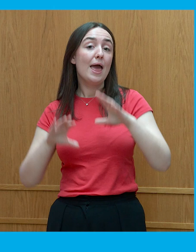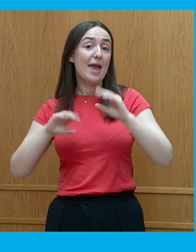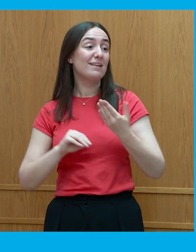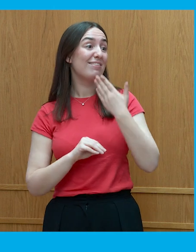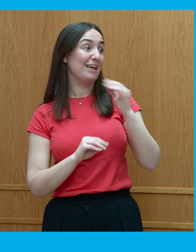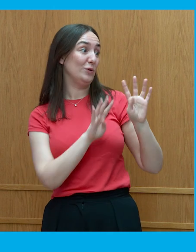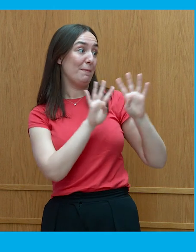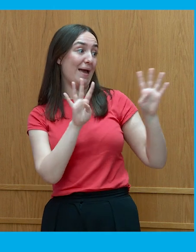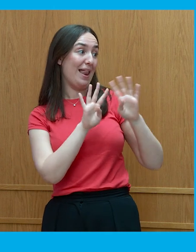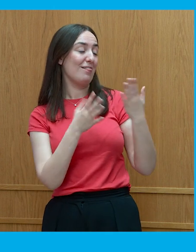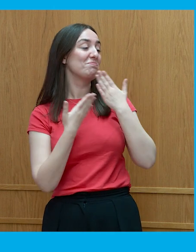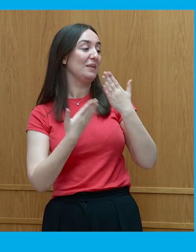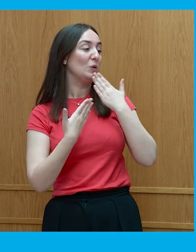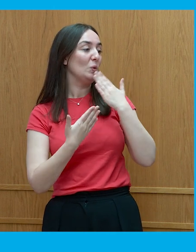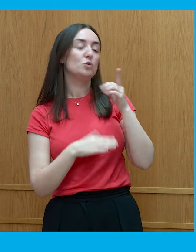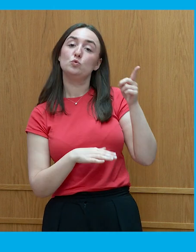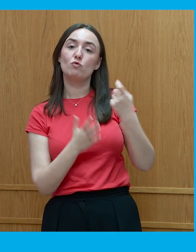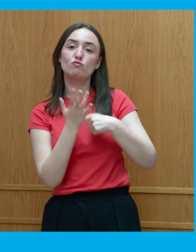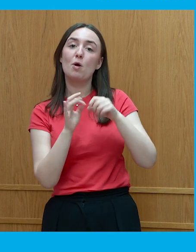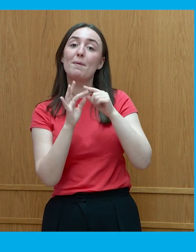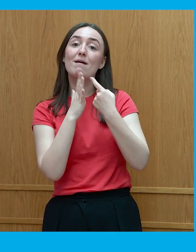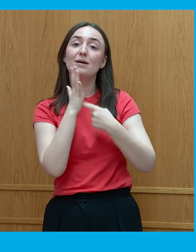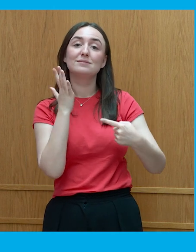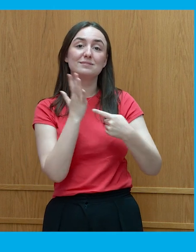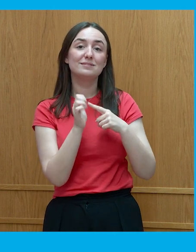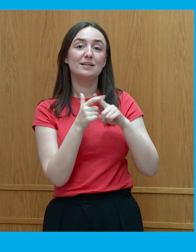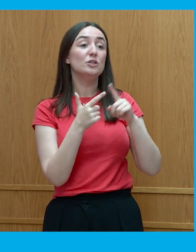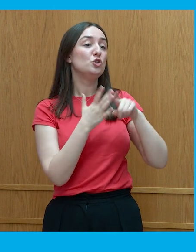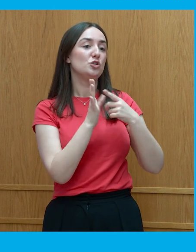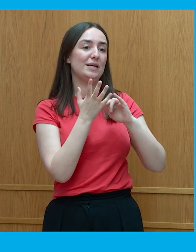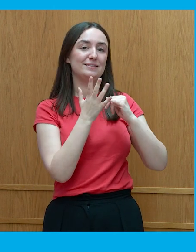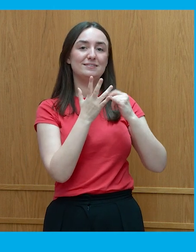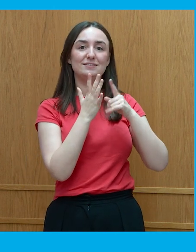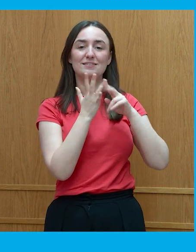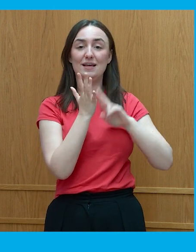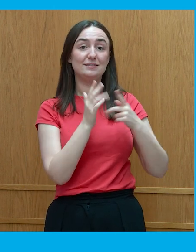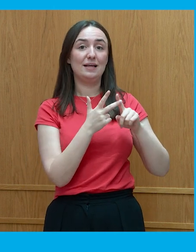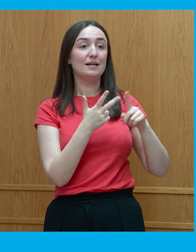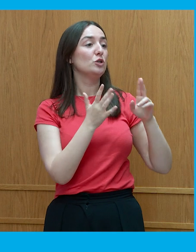very, very much. To Robert, to Jason, and to Nomia, thank you for your contributions.